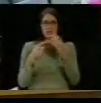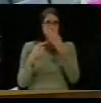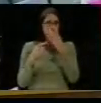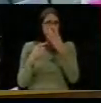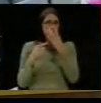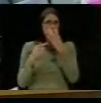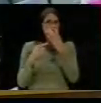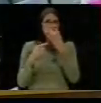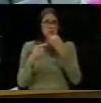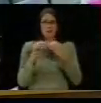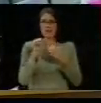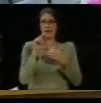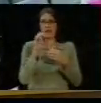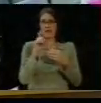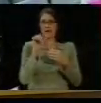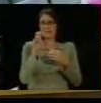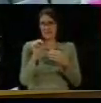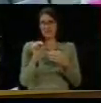annexation if you really want to get to it.